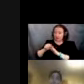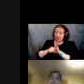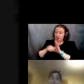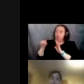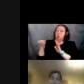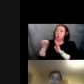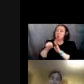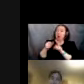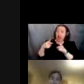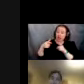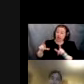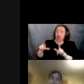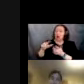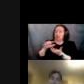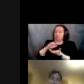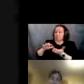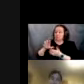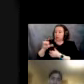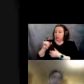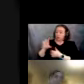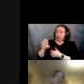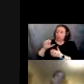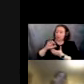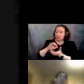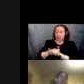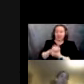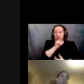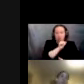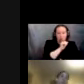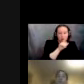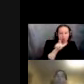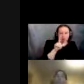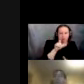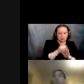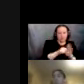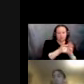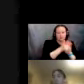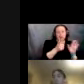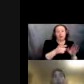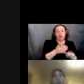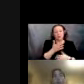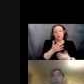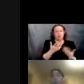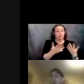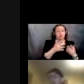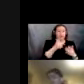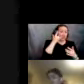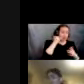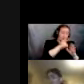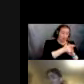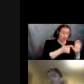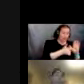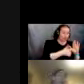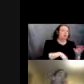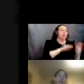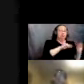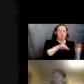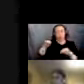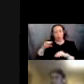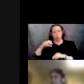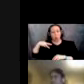because not all states prohibited it. So for example, couples would go from California to Washington state, or even